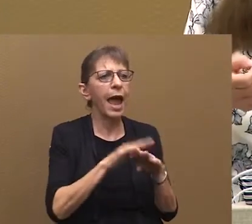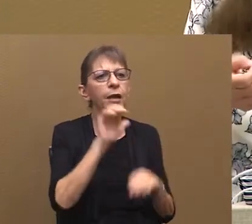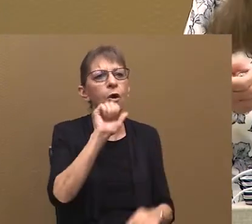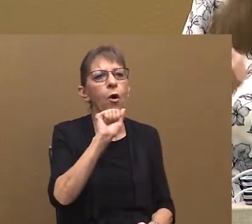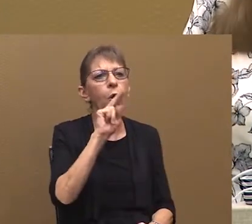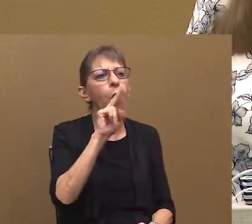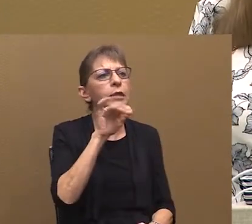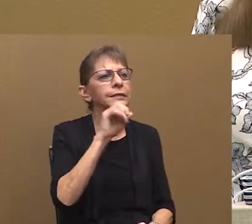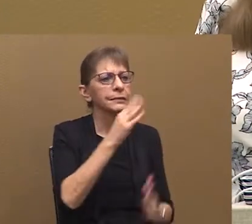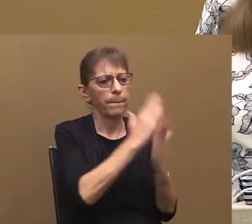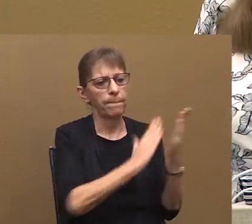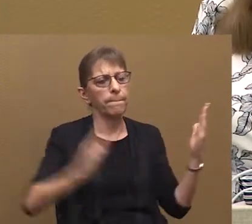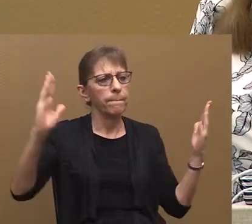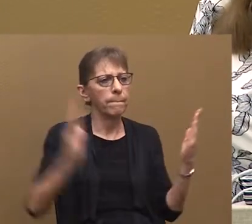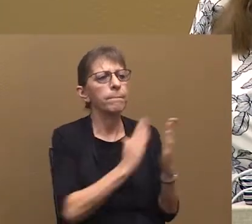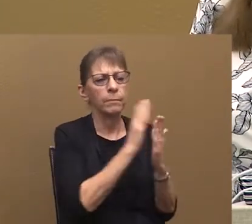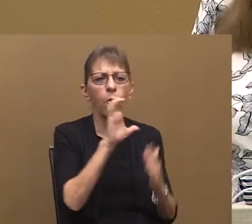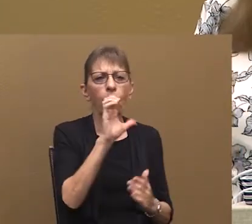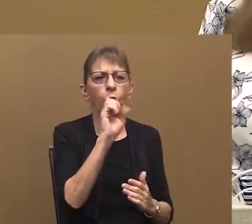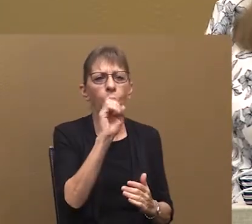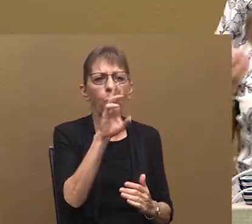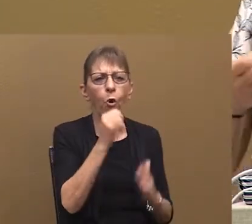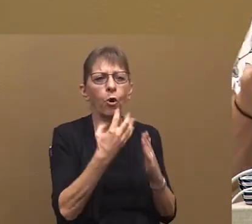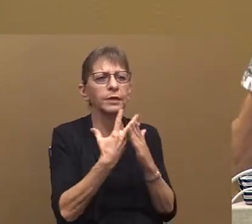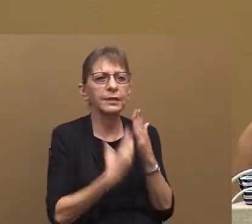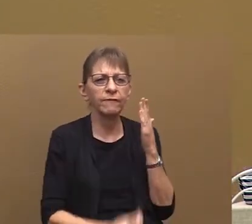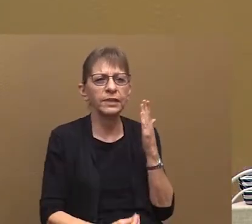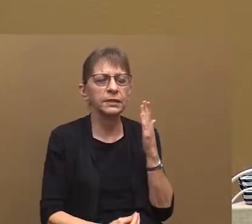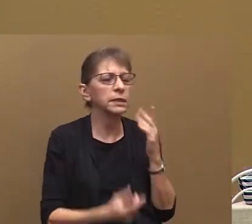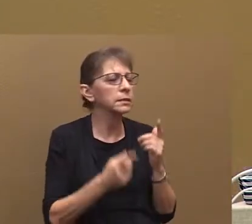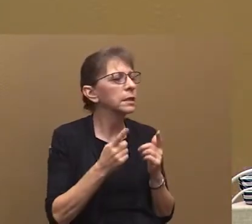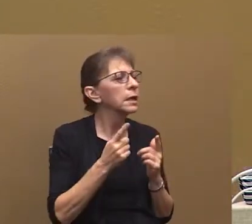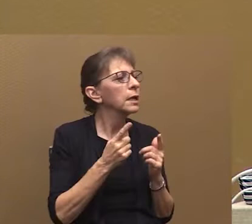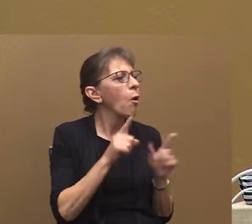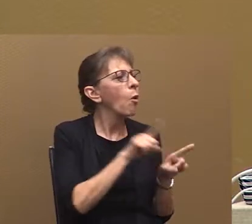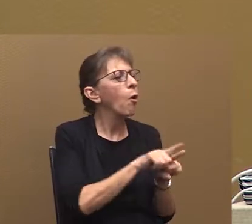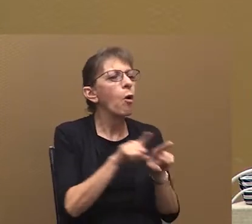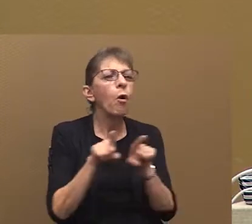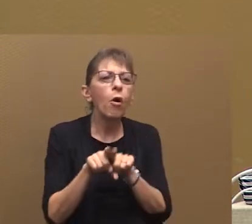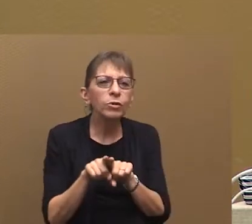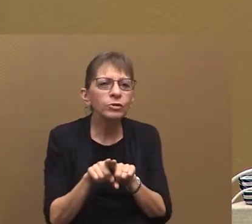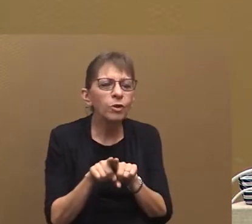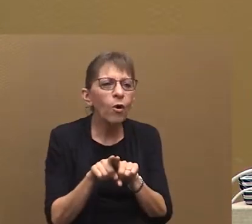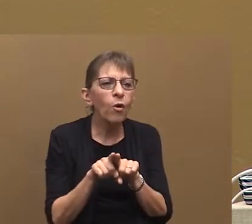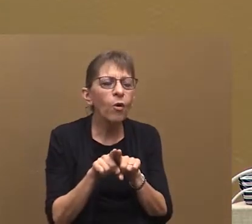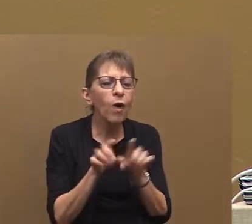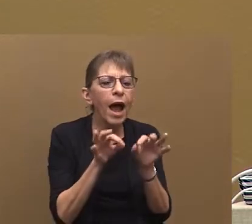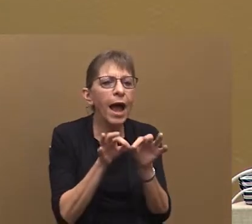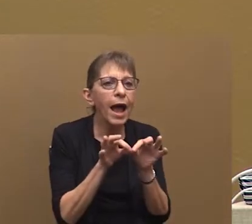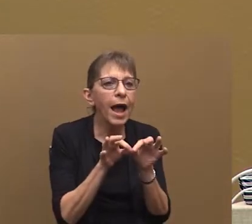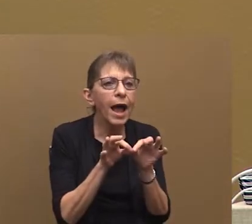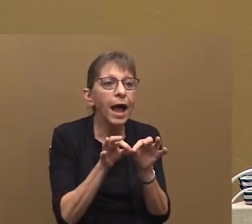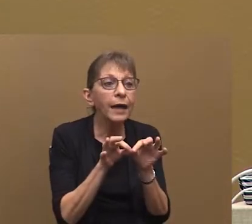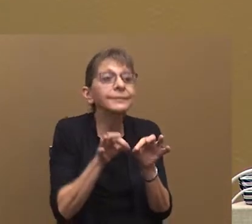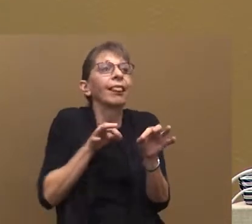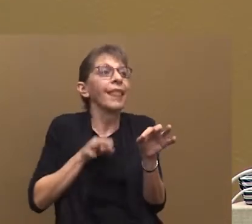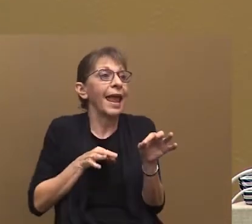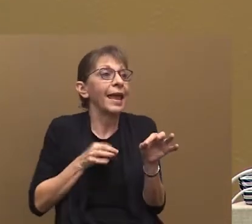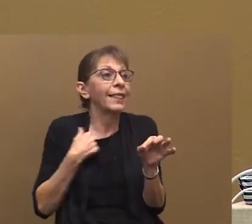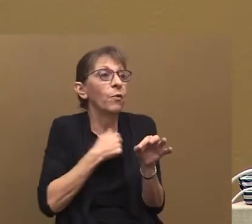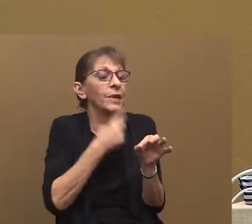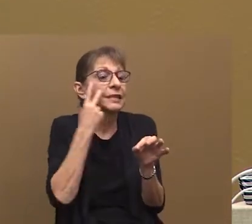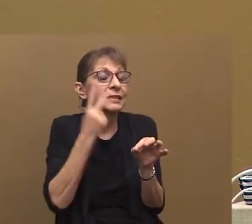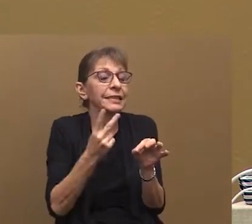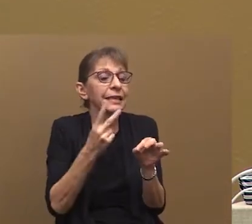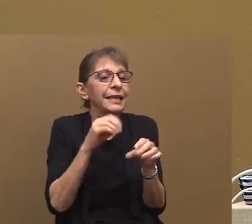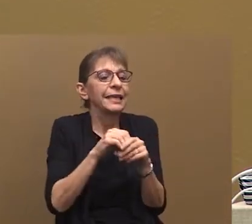autism spectrum disorder. And it is also a delay that we see